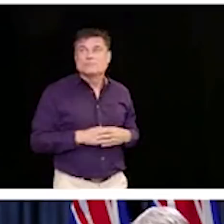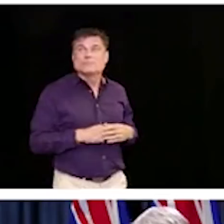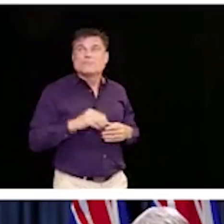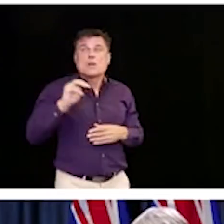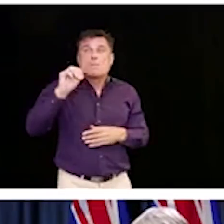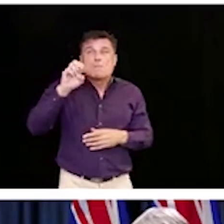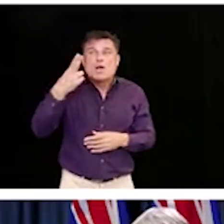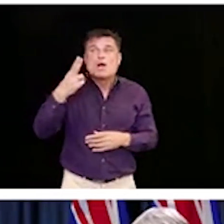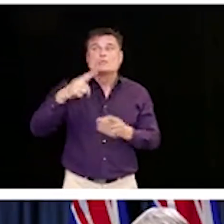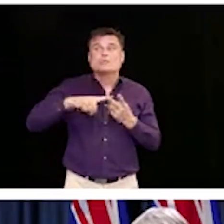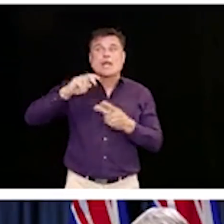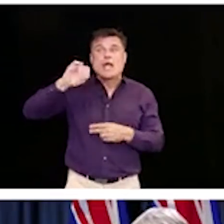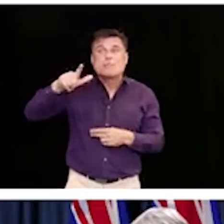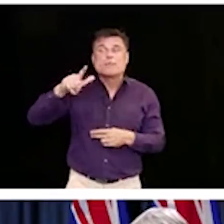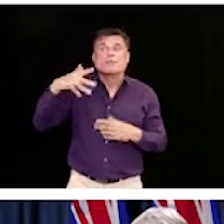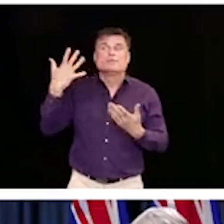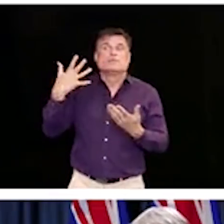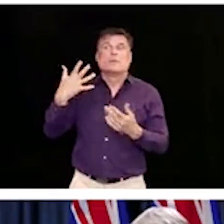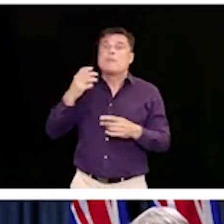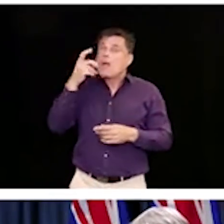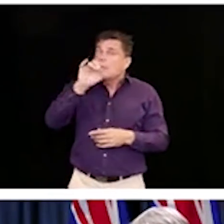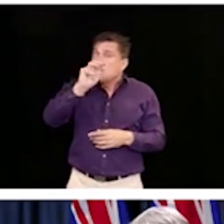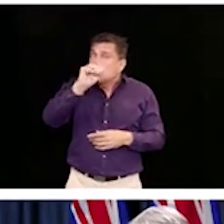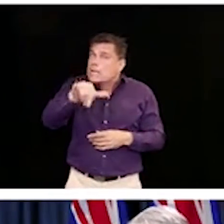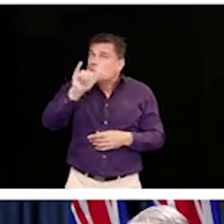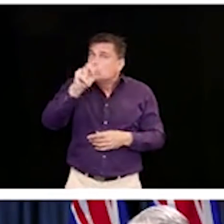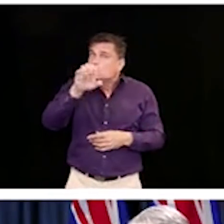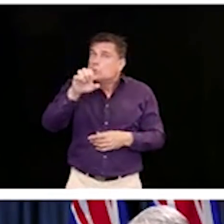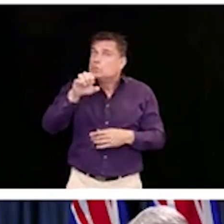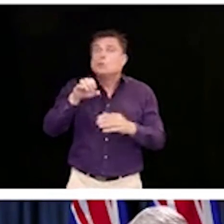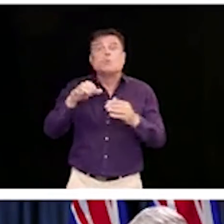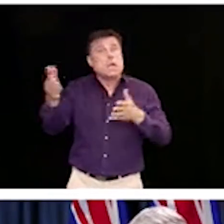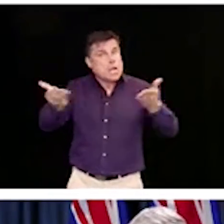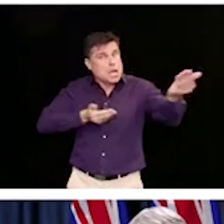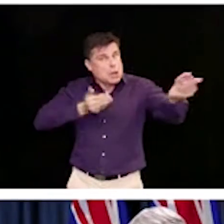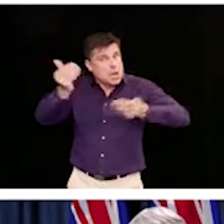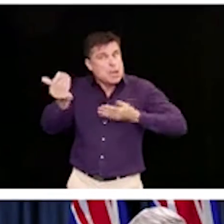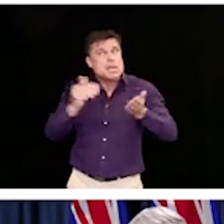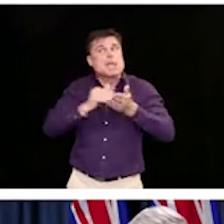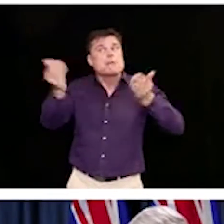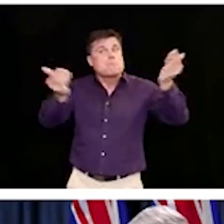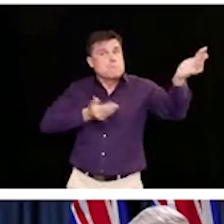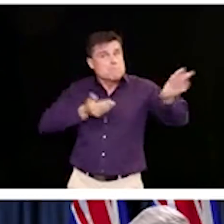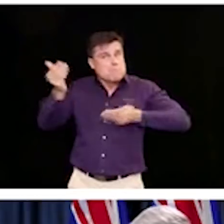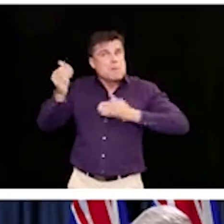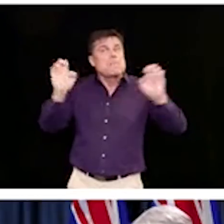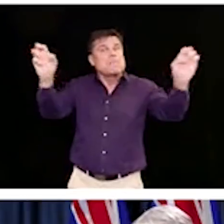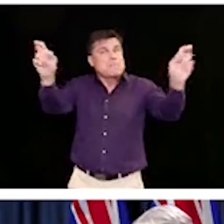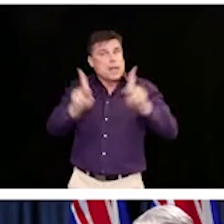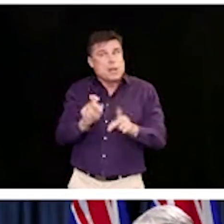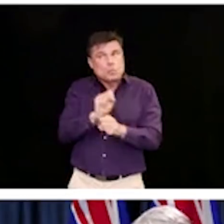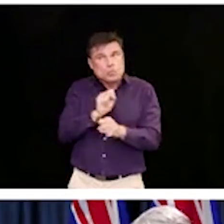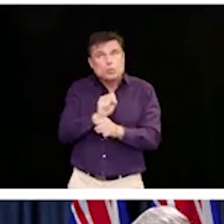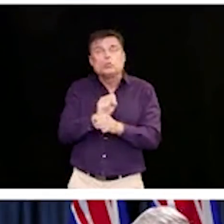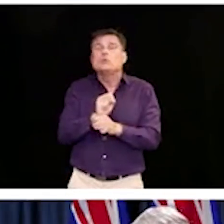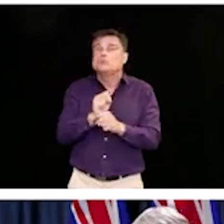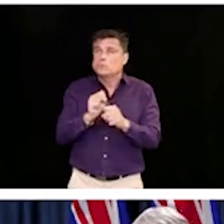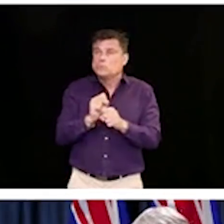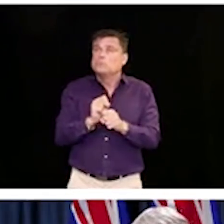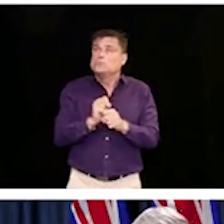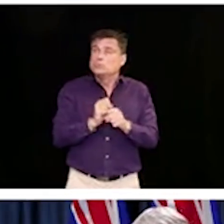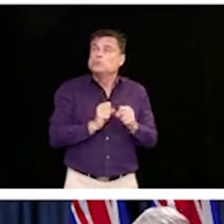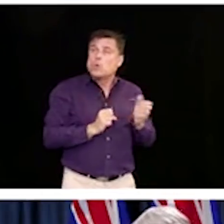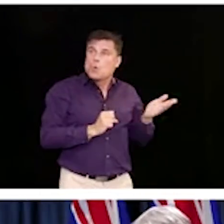were record-breaking, the figures for May and June, in fact, have seen some recovery of the losses that we experienced in the previous